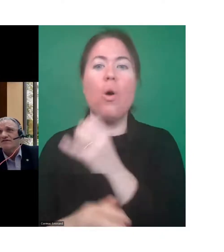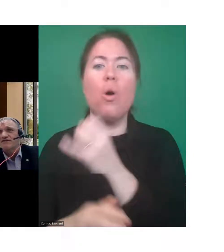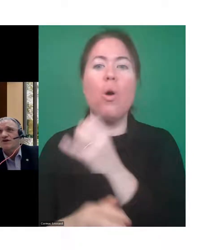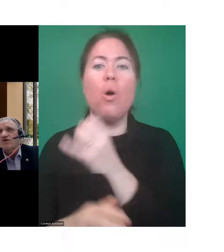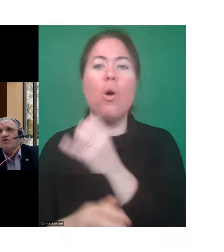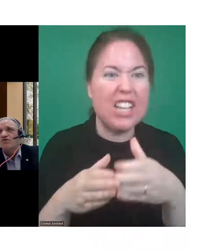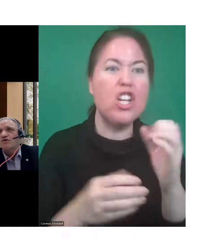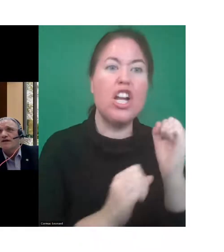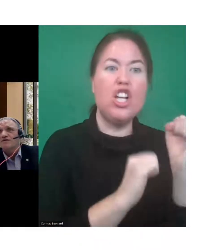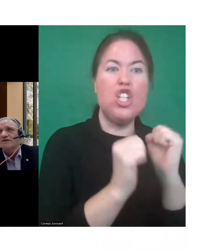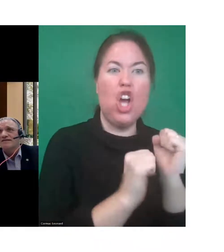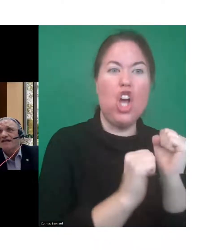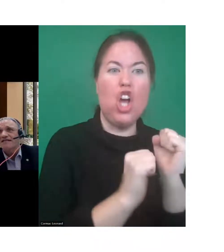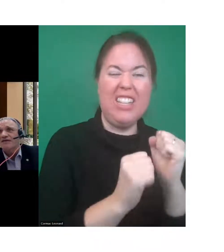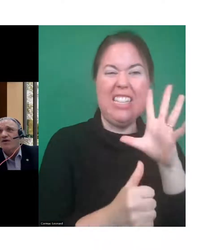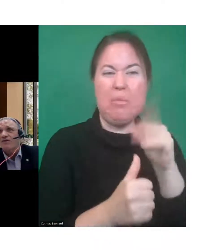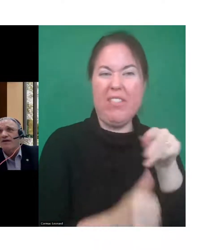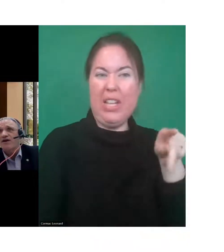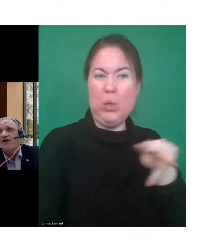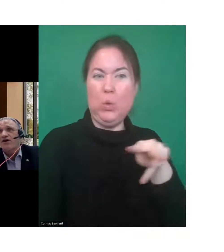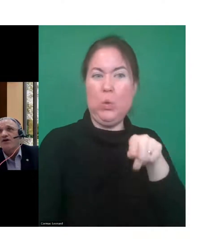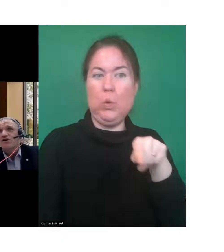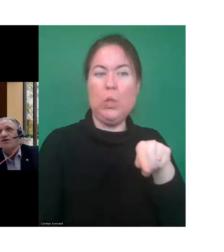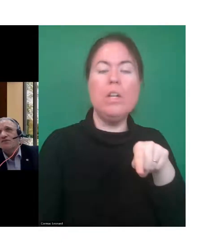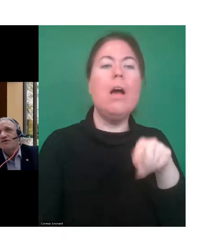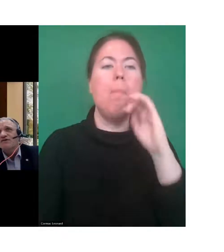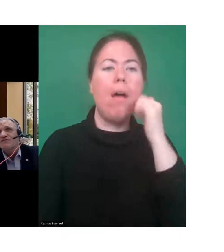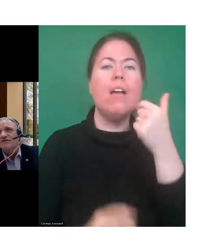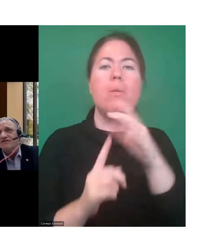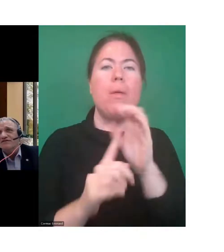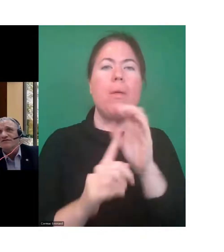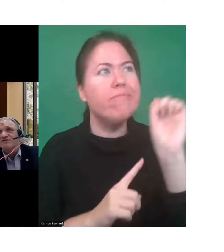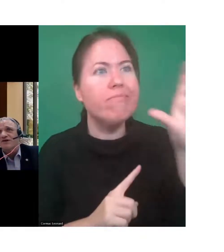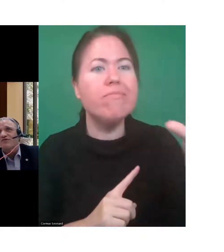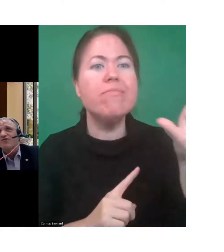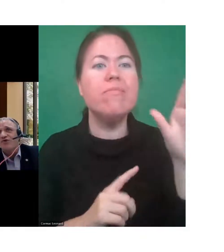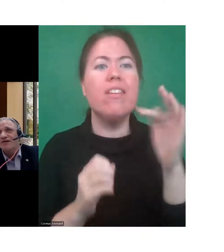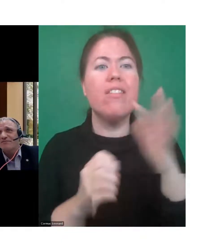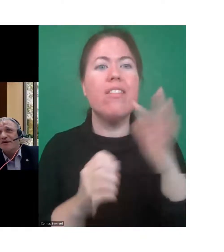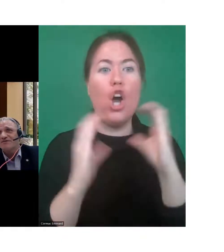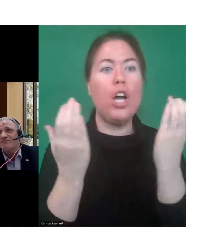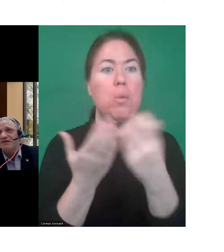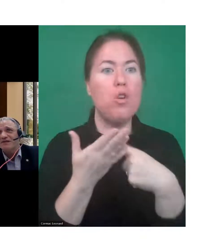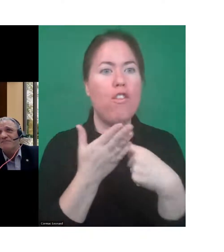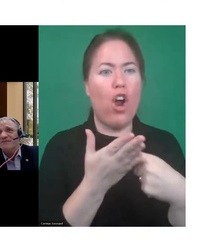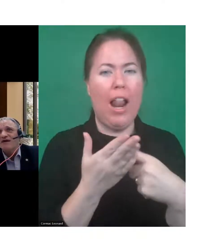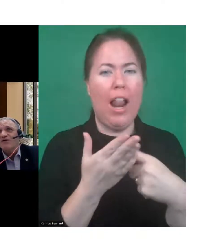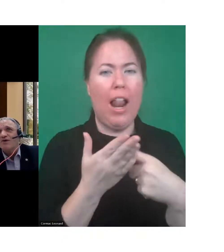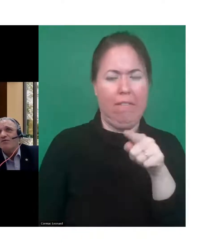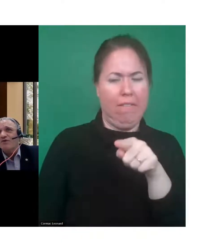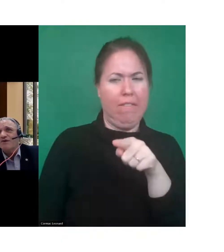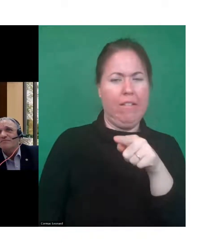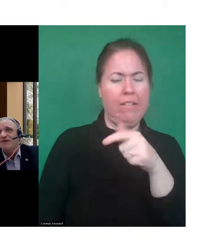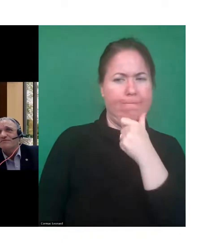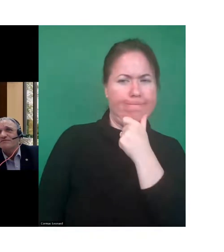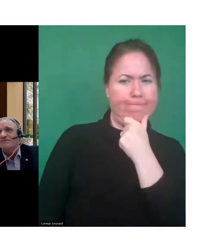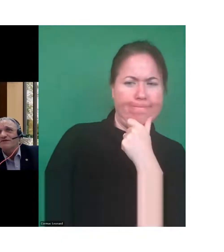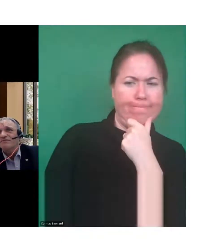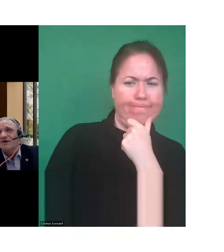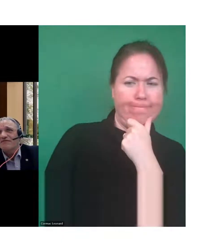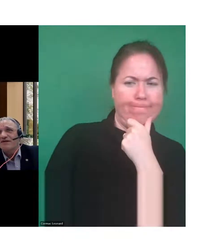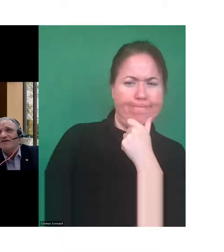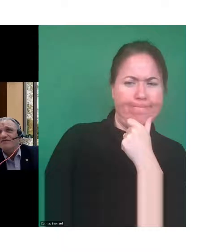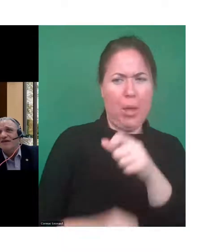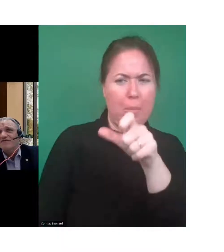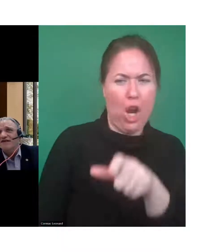and services who will be sending what we call community referrals. It's where you're worried about somebody, where you're worried about